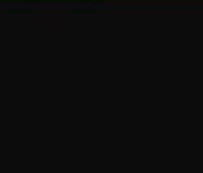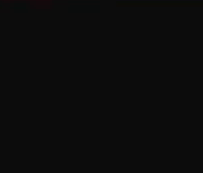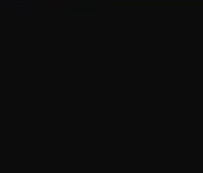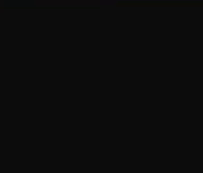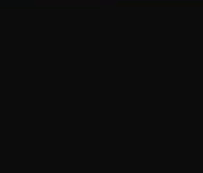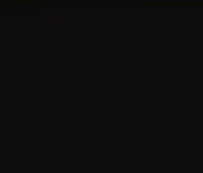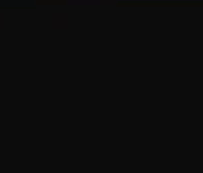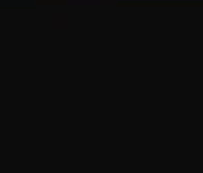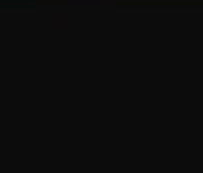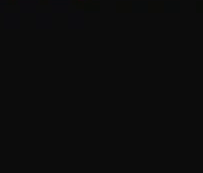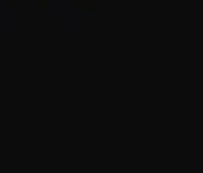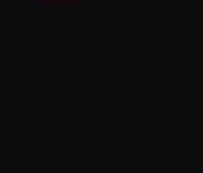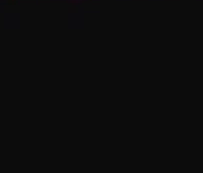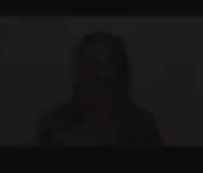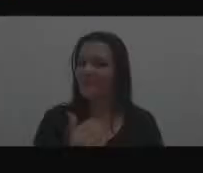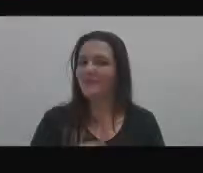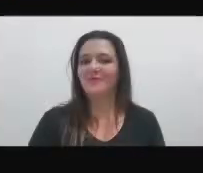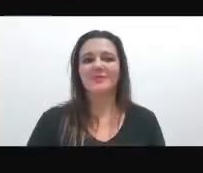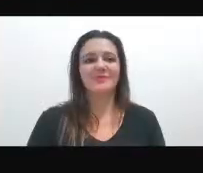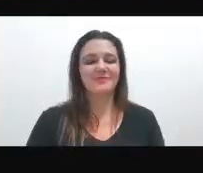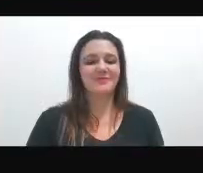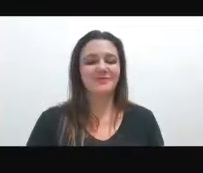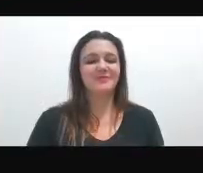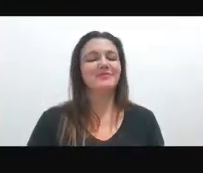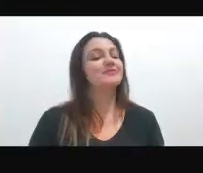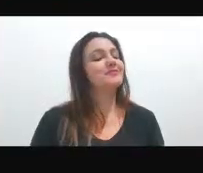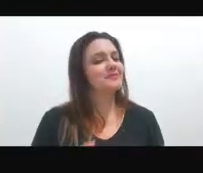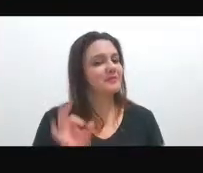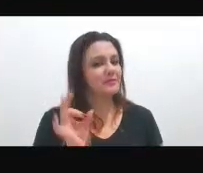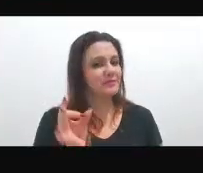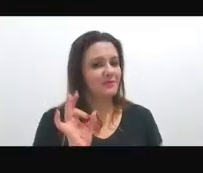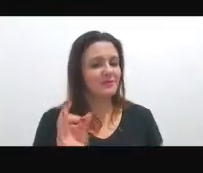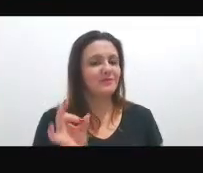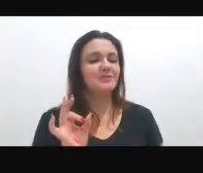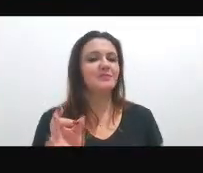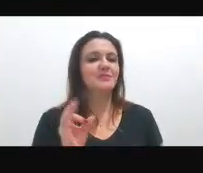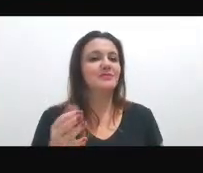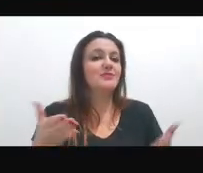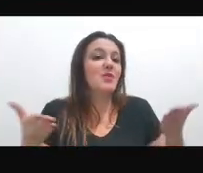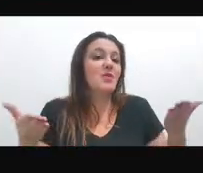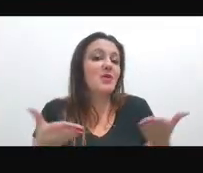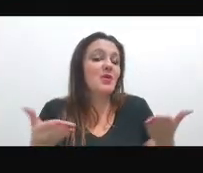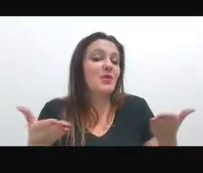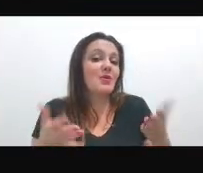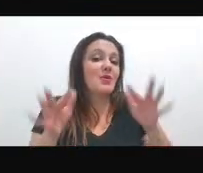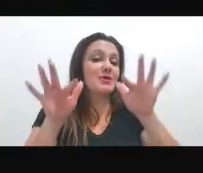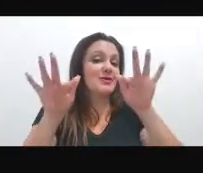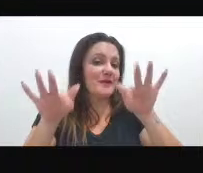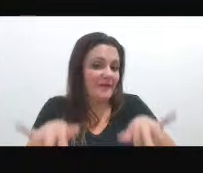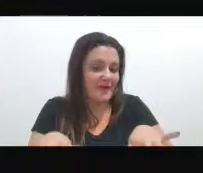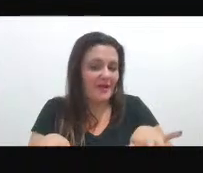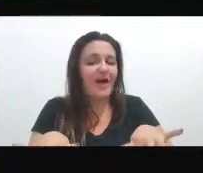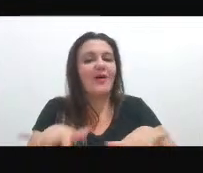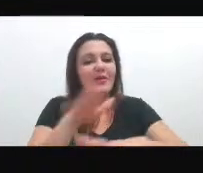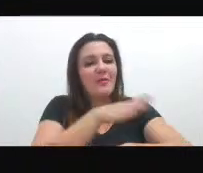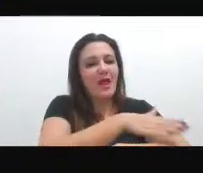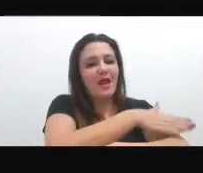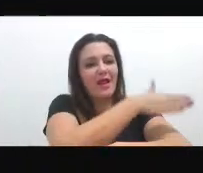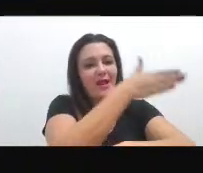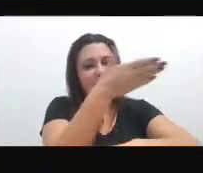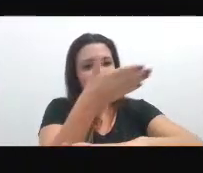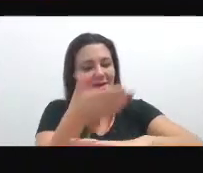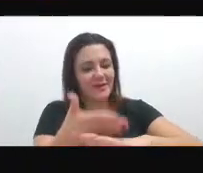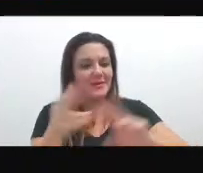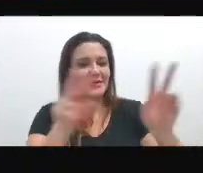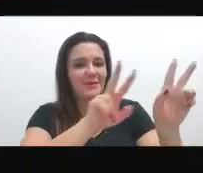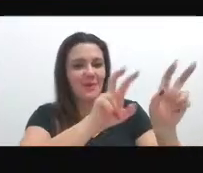We are actually finishing a full day of speeches about AI and EdTech. So I'm going to send you a